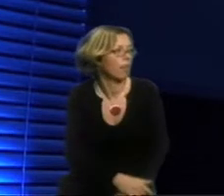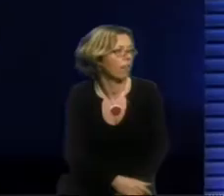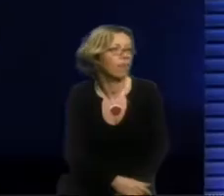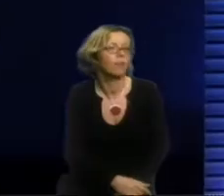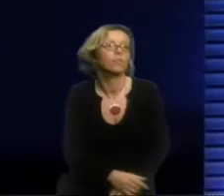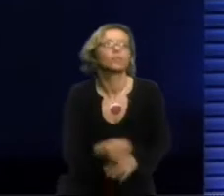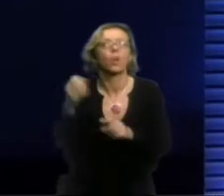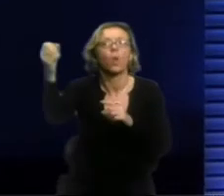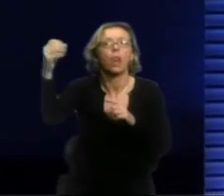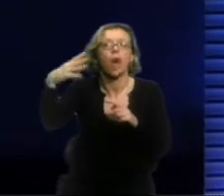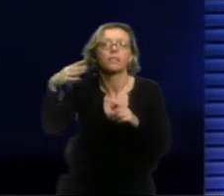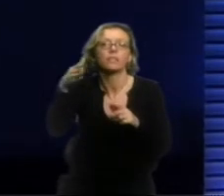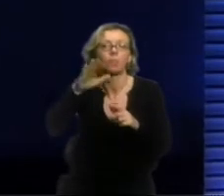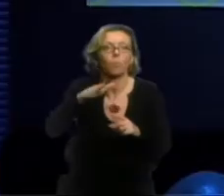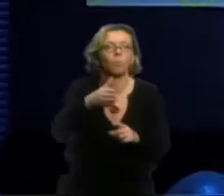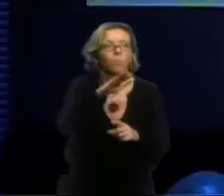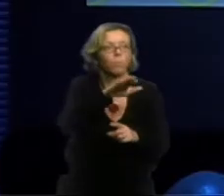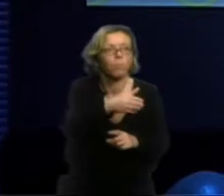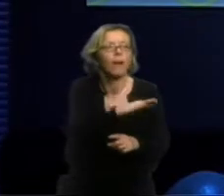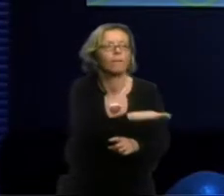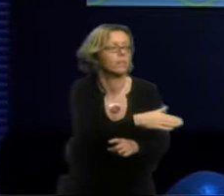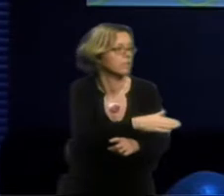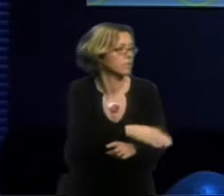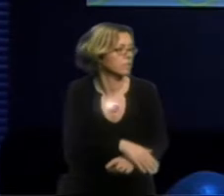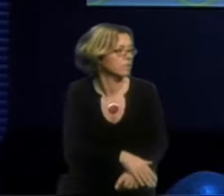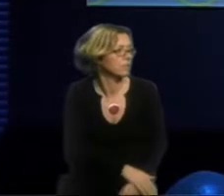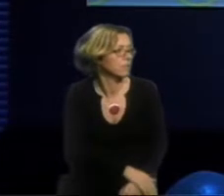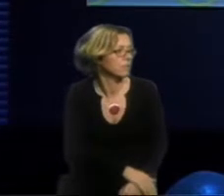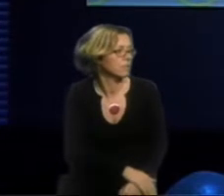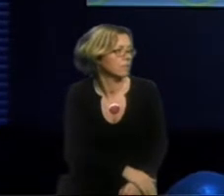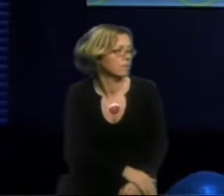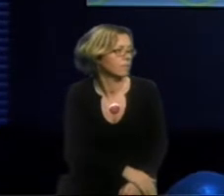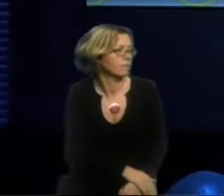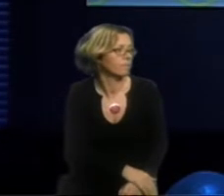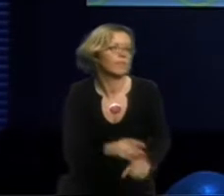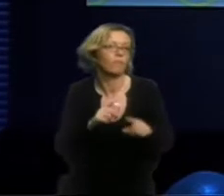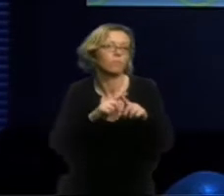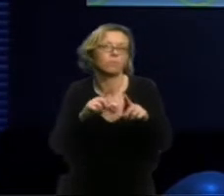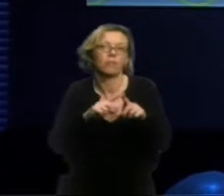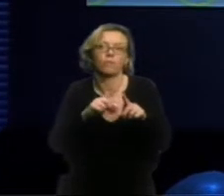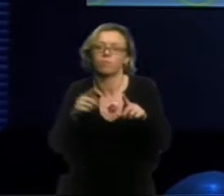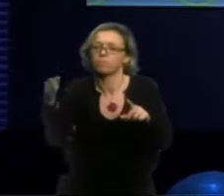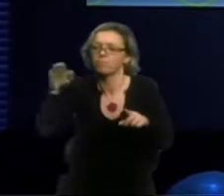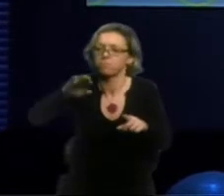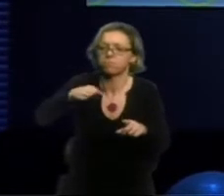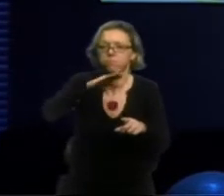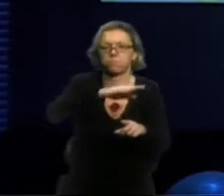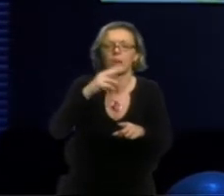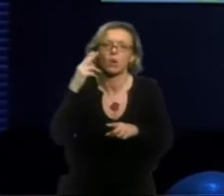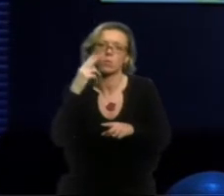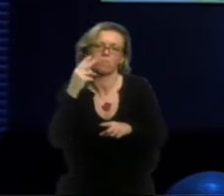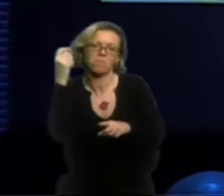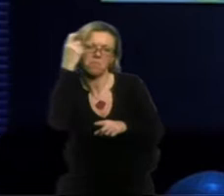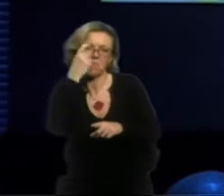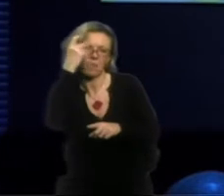in waves, or one analogy is it comes in waves, and it comes in waves in different orientations. So we can think of light as waves in all